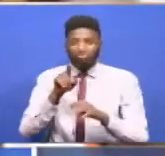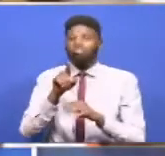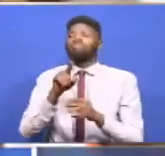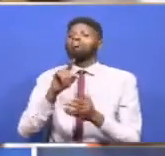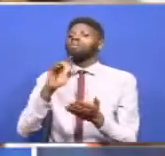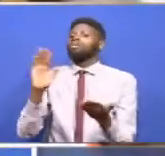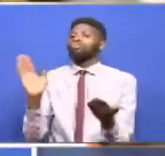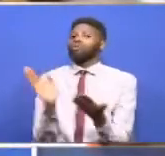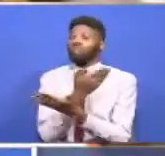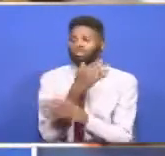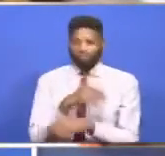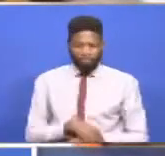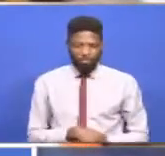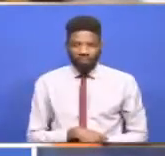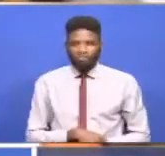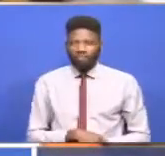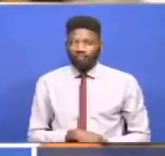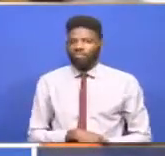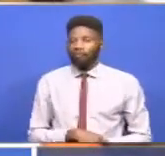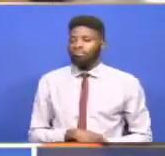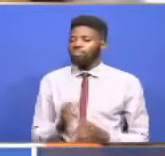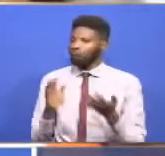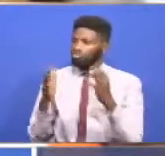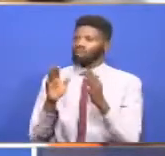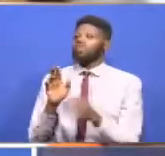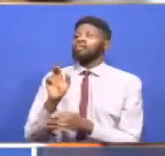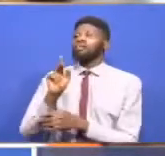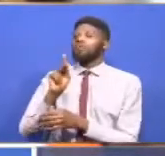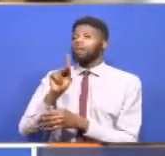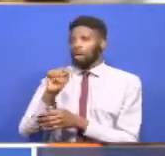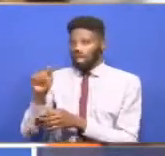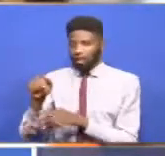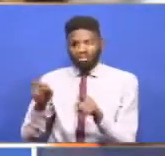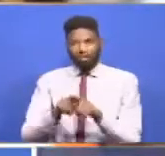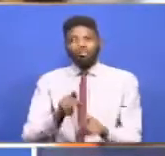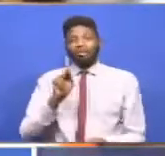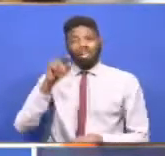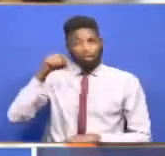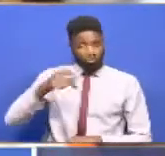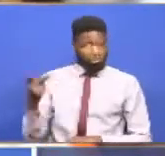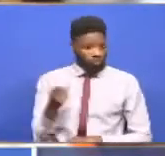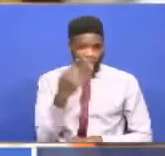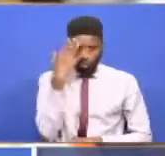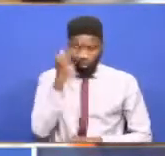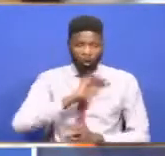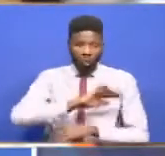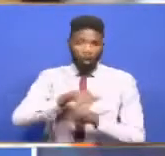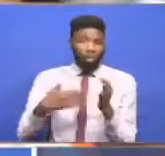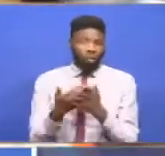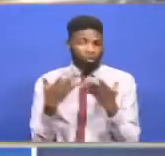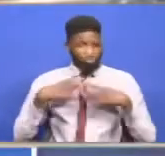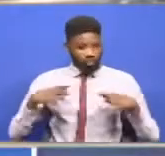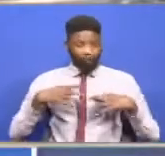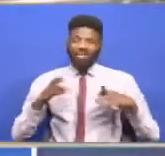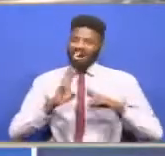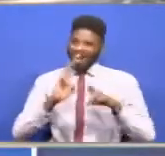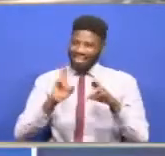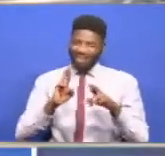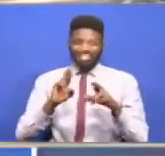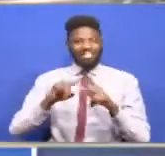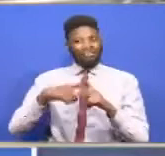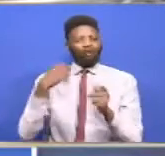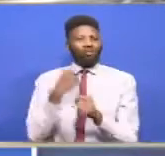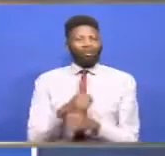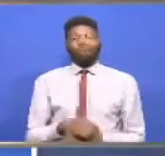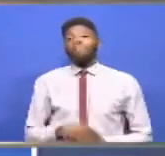Authority and also congratulations to Kenya Airways, because everybody is gearing to take off. Balala